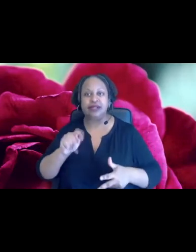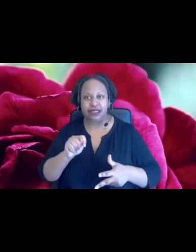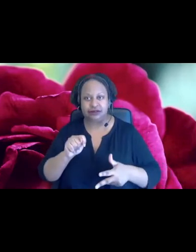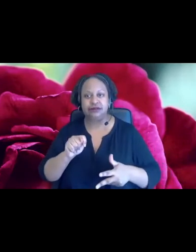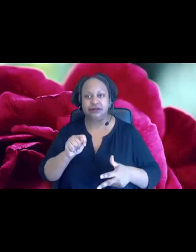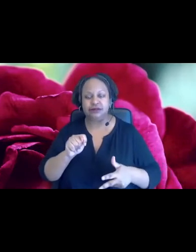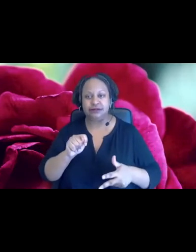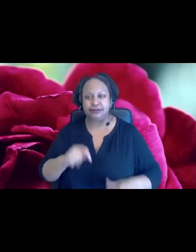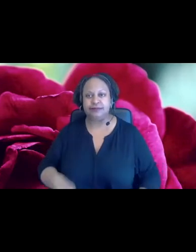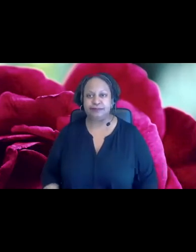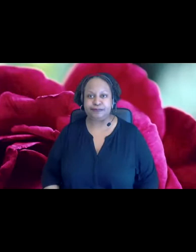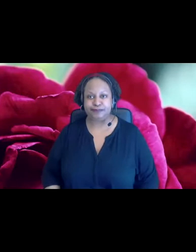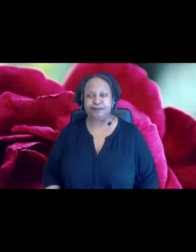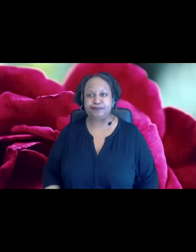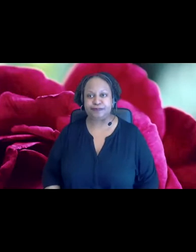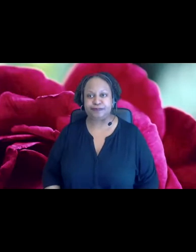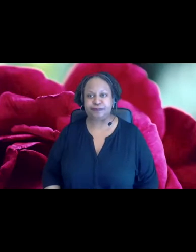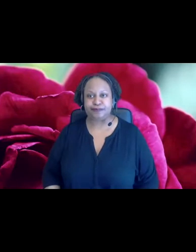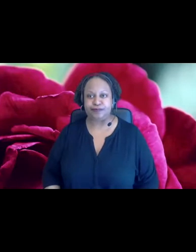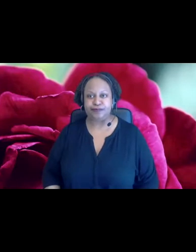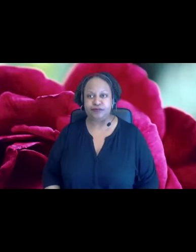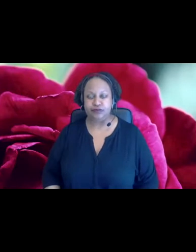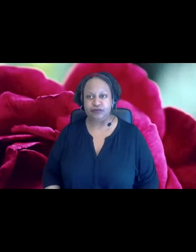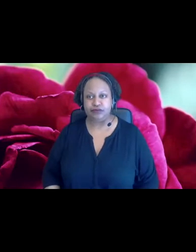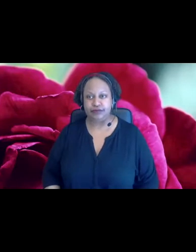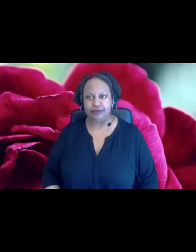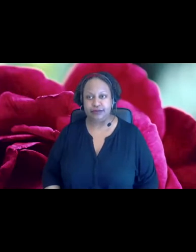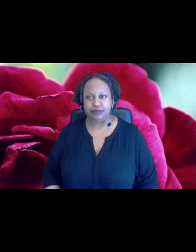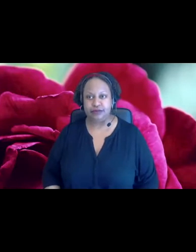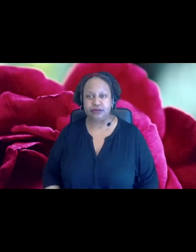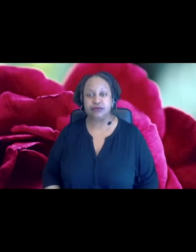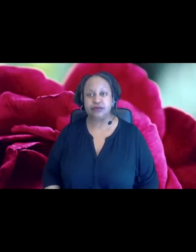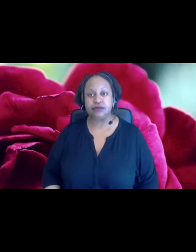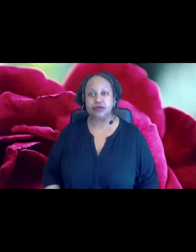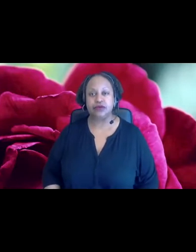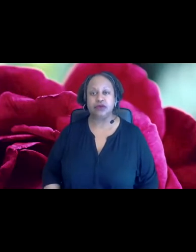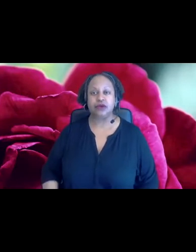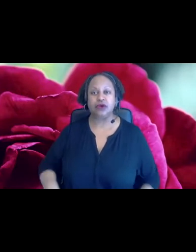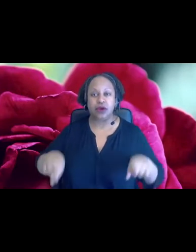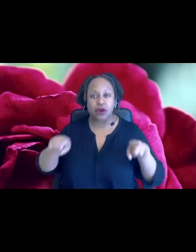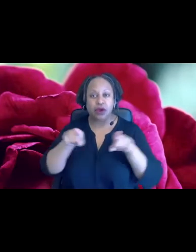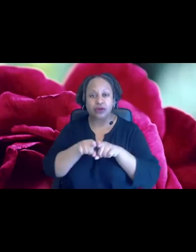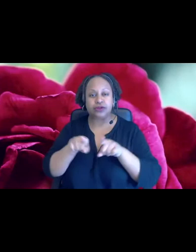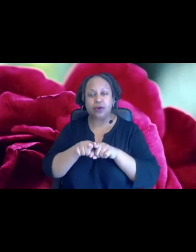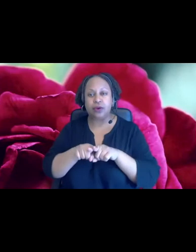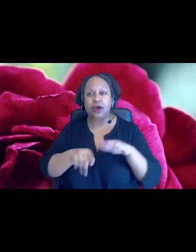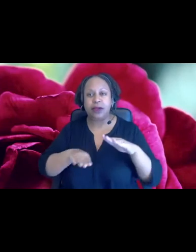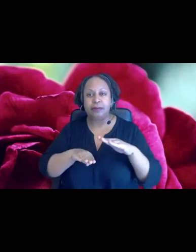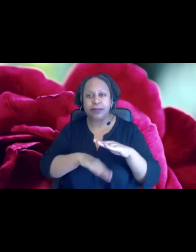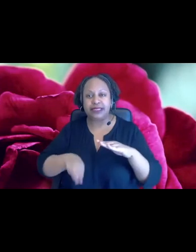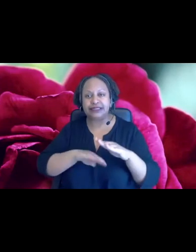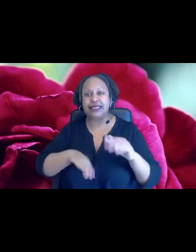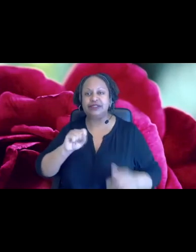$7,000. In addition, you are allowed what's called a basic scholarship exemption of